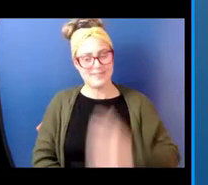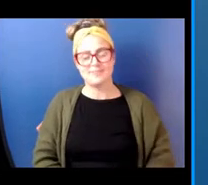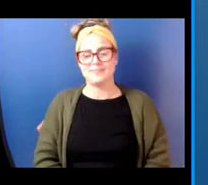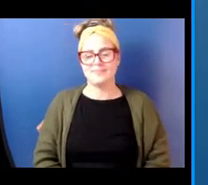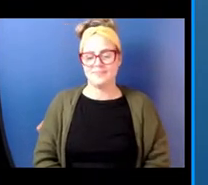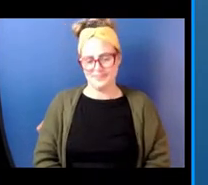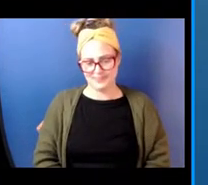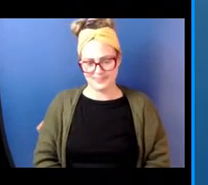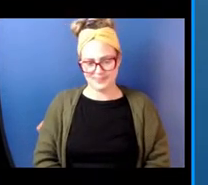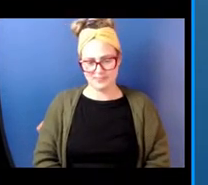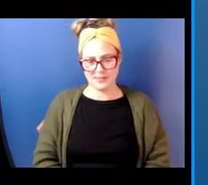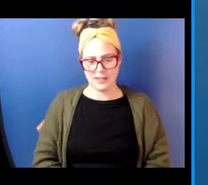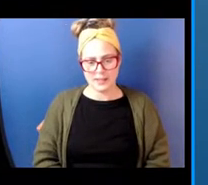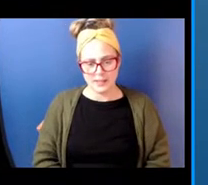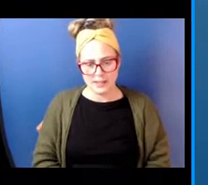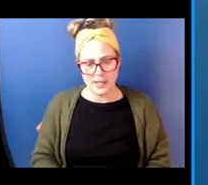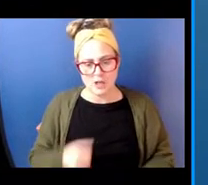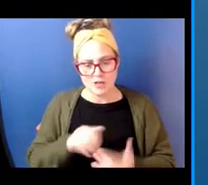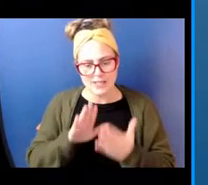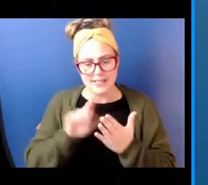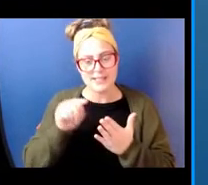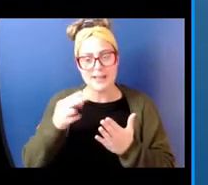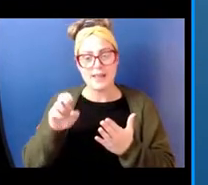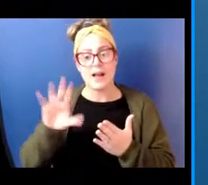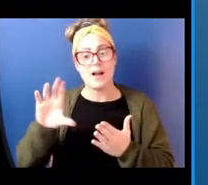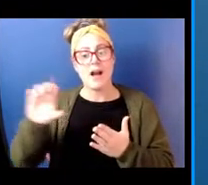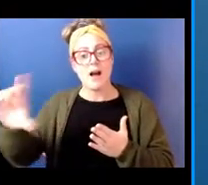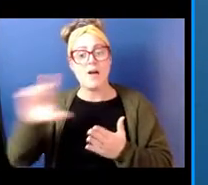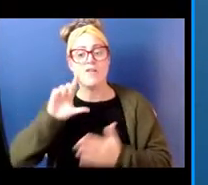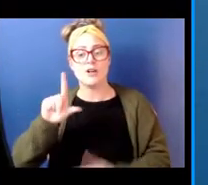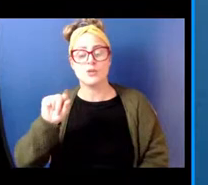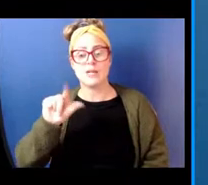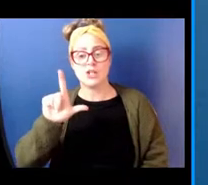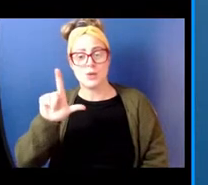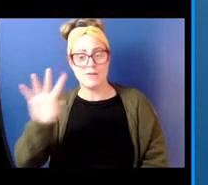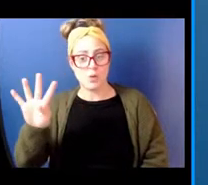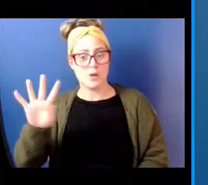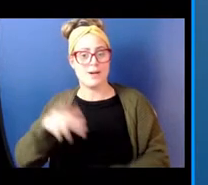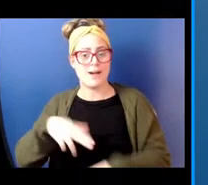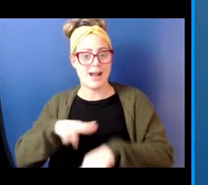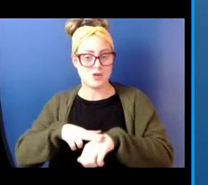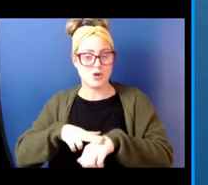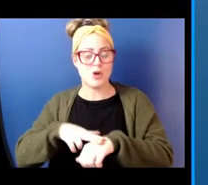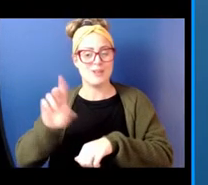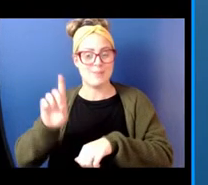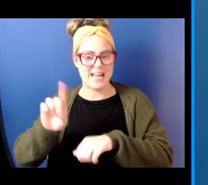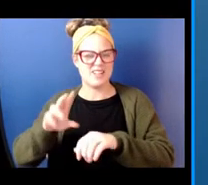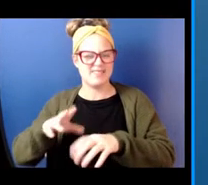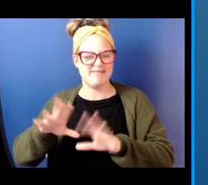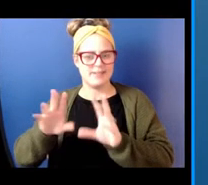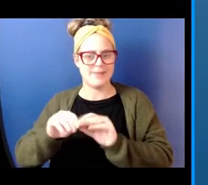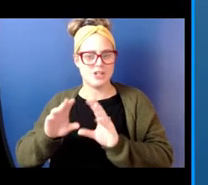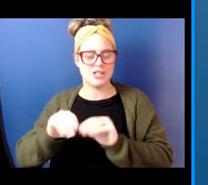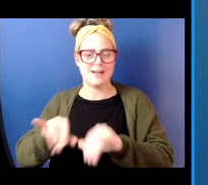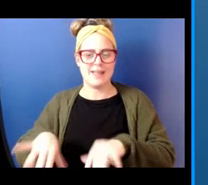addresses the call for the 2024 Democratic National Convention which was adopted by the DNC in